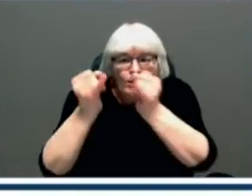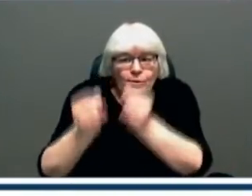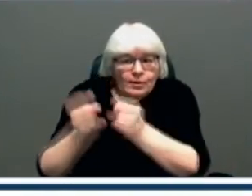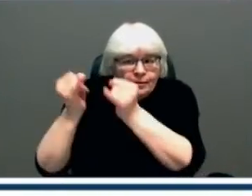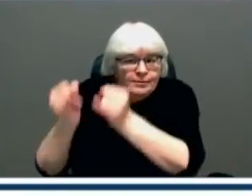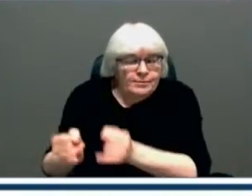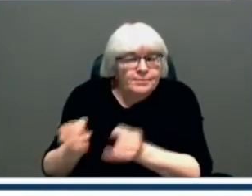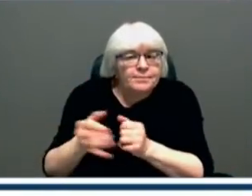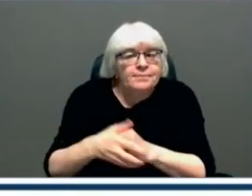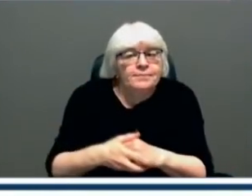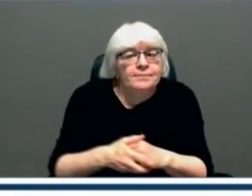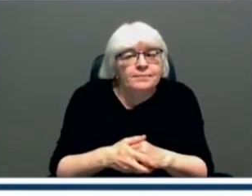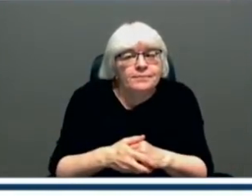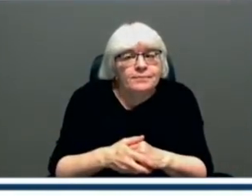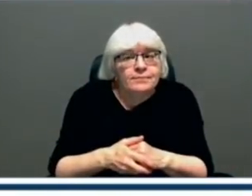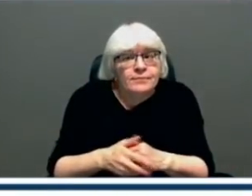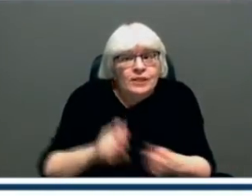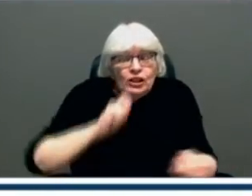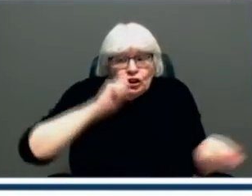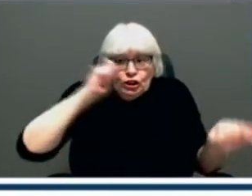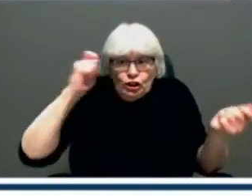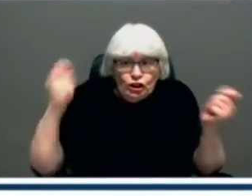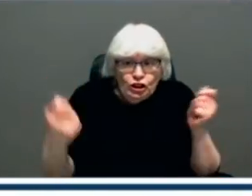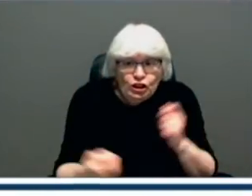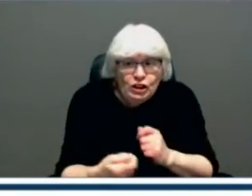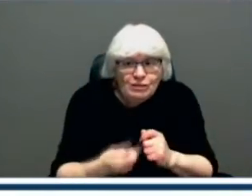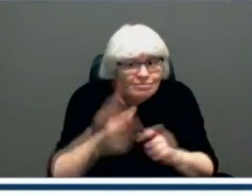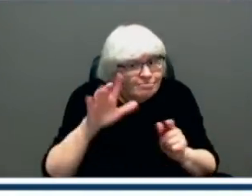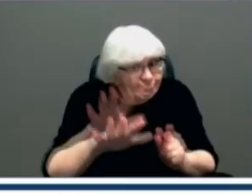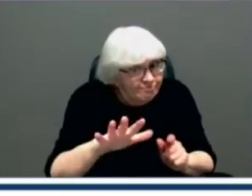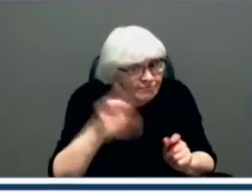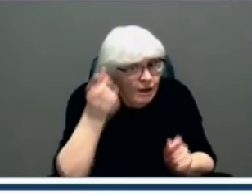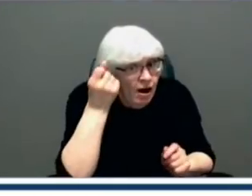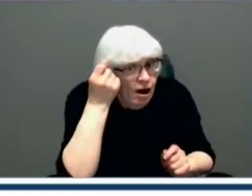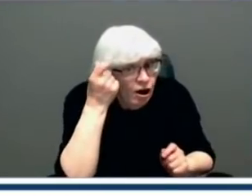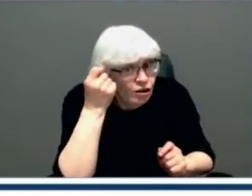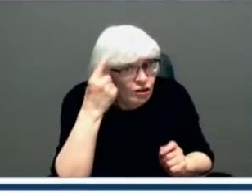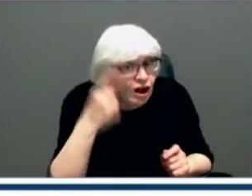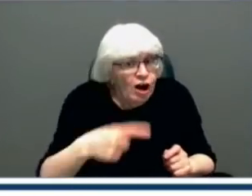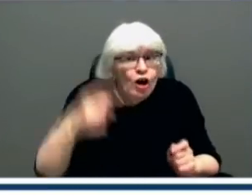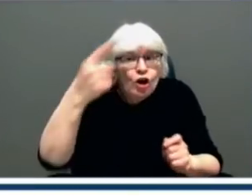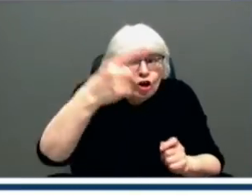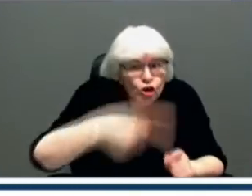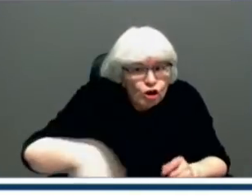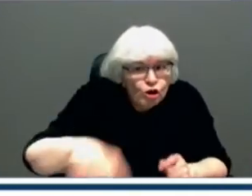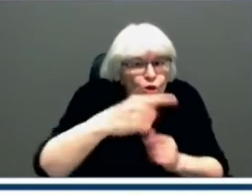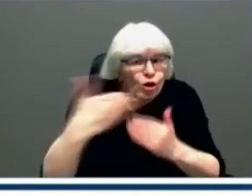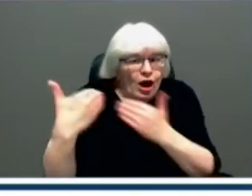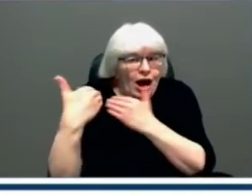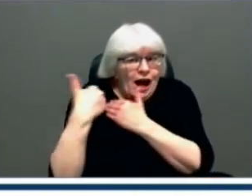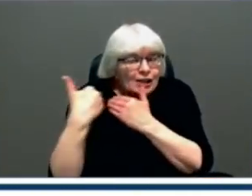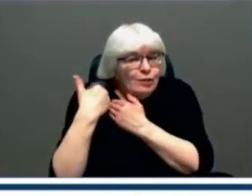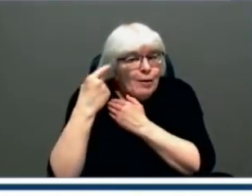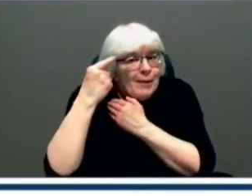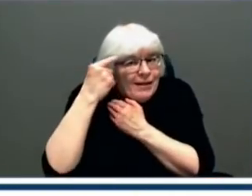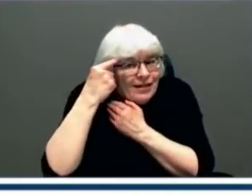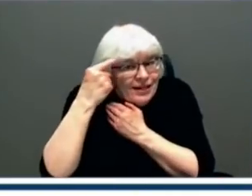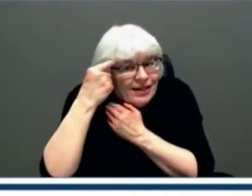shift comes the responsibility to continue to think and act to keep others safe along with